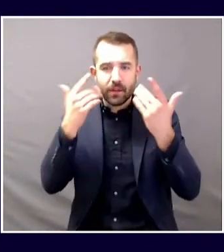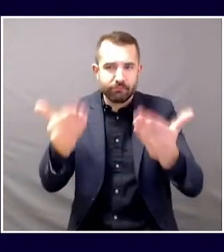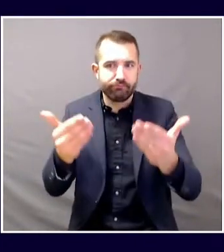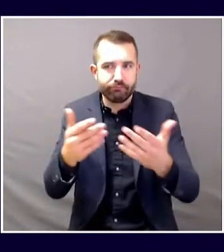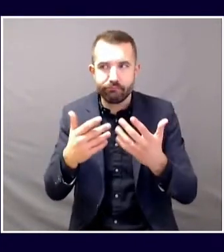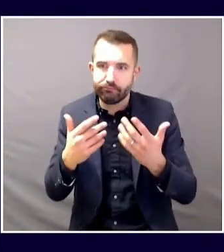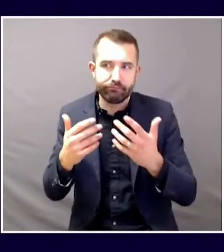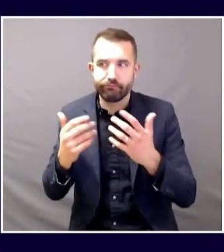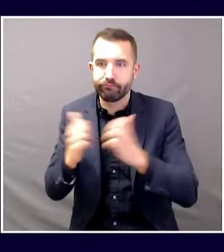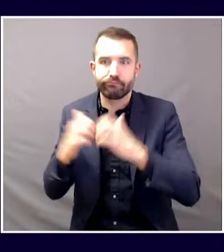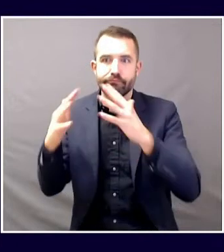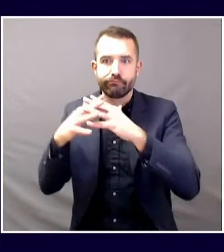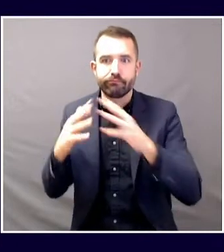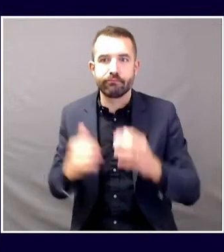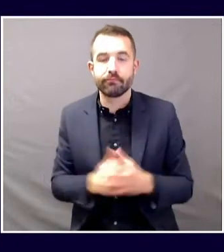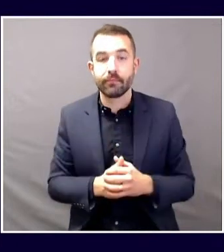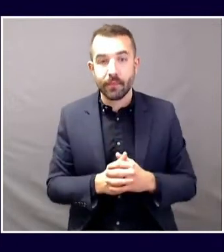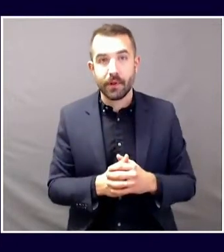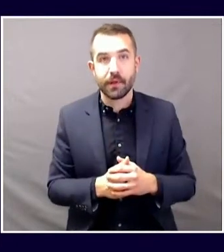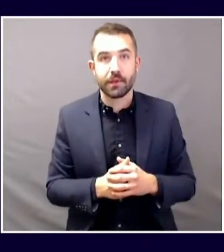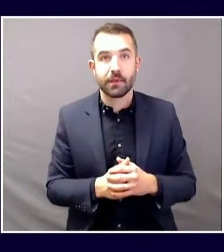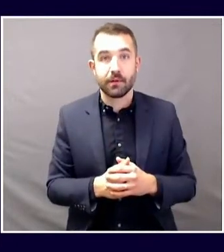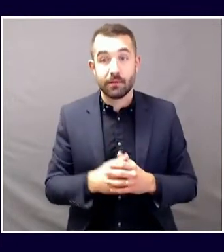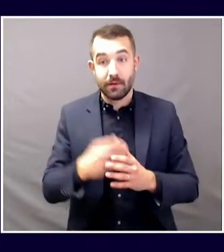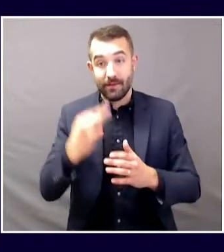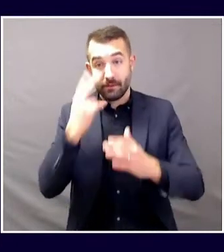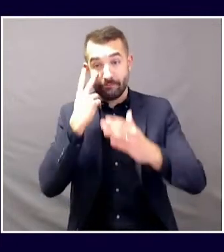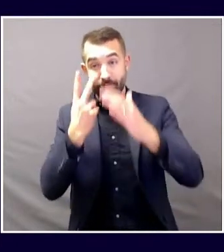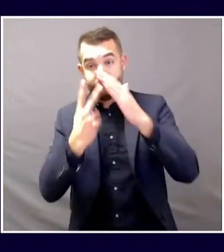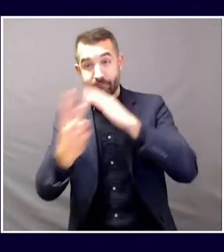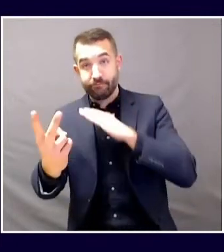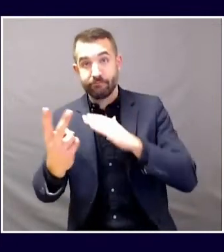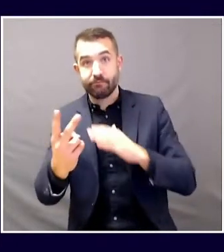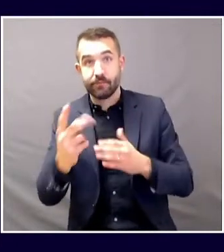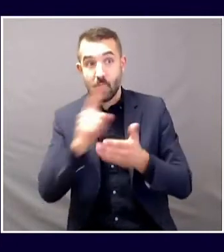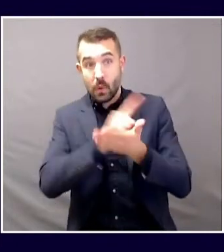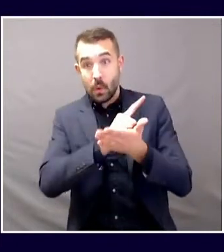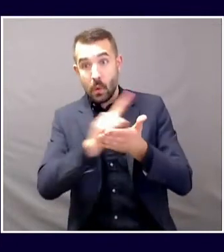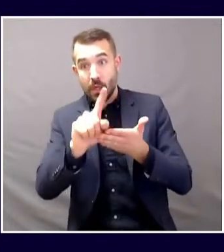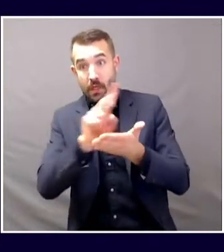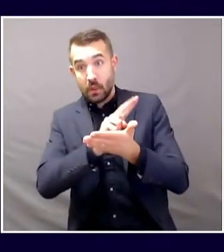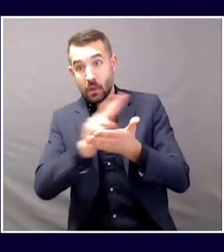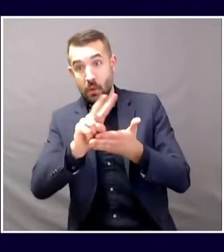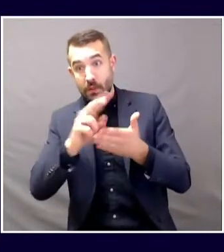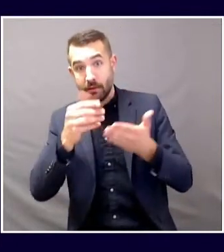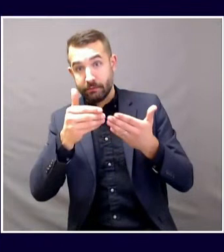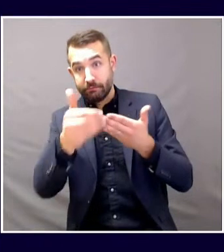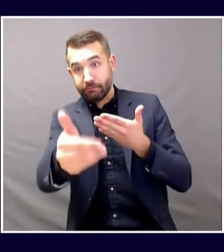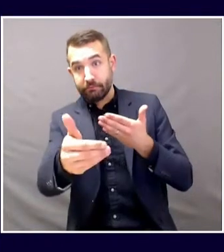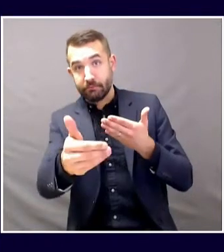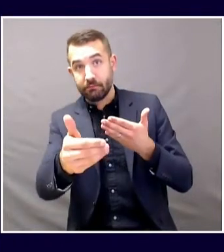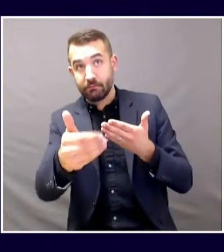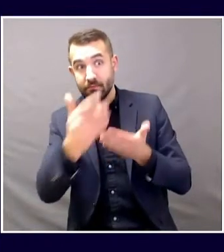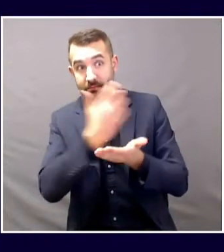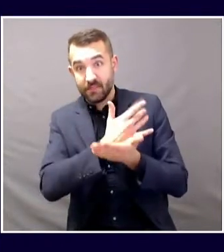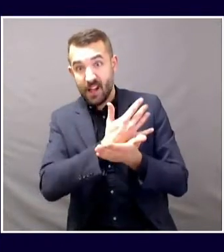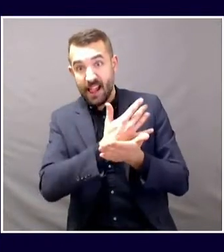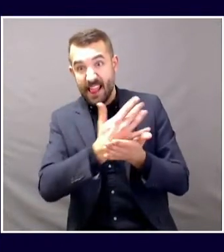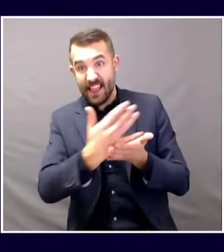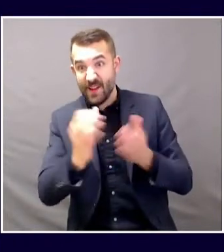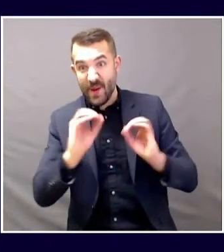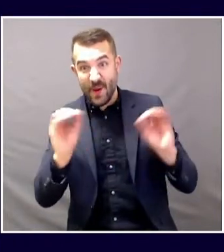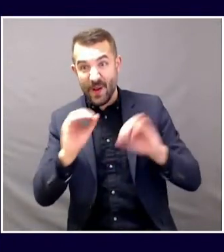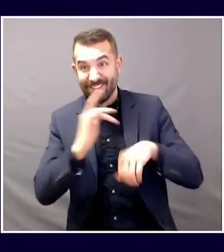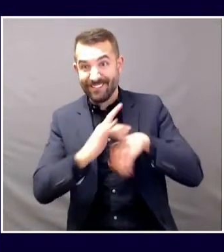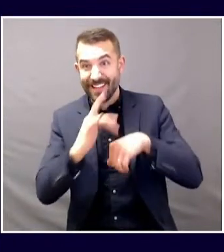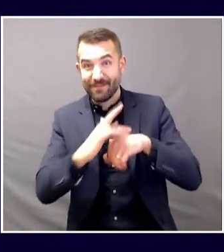of, if we projected within the coming week to 2 weeks that we would be running out of ICU capacity